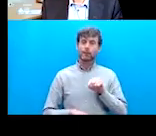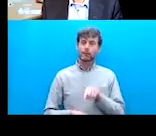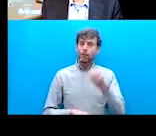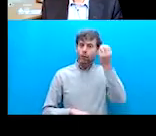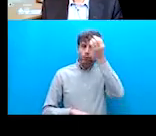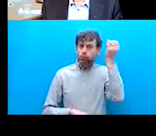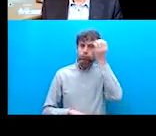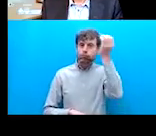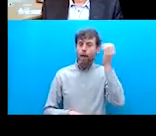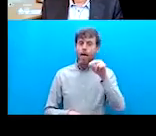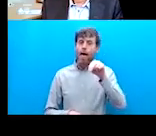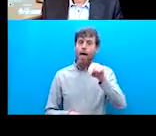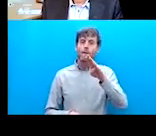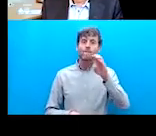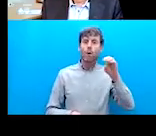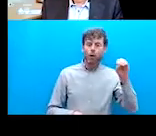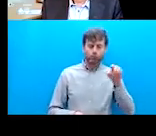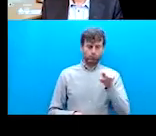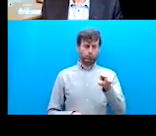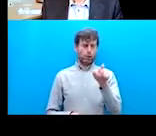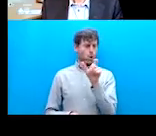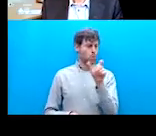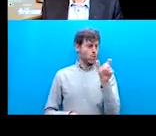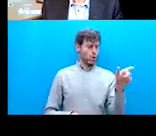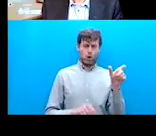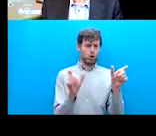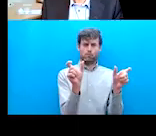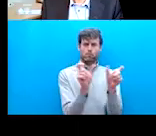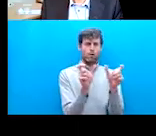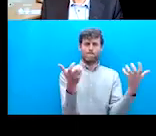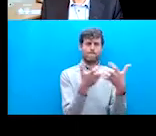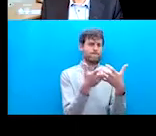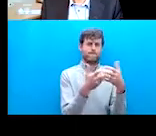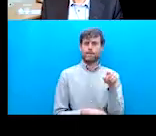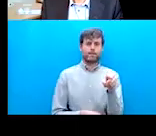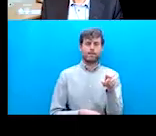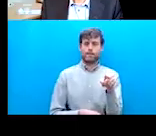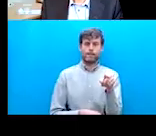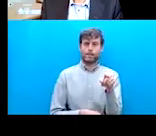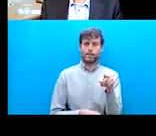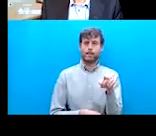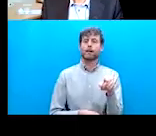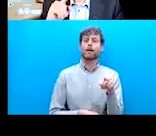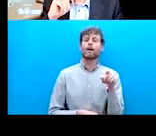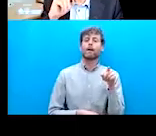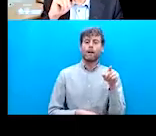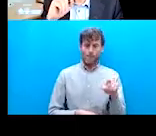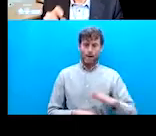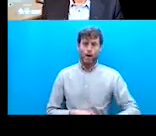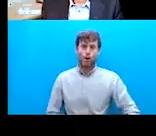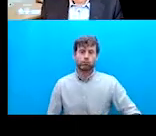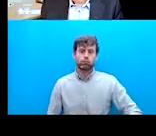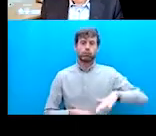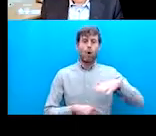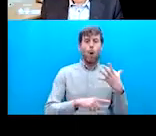words in sentences. Sensitivity to morphology and syntax appears only later.